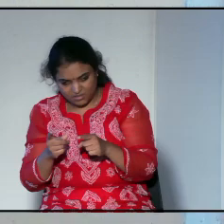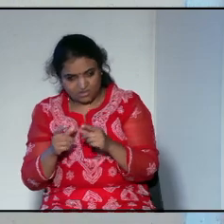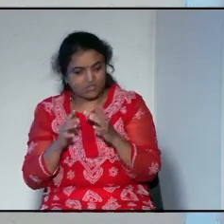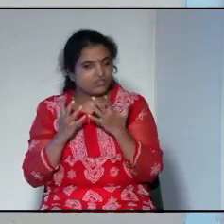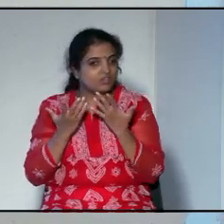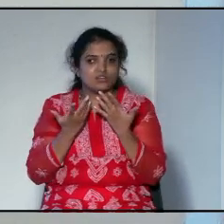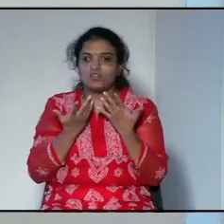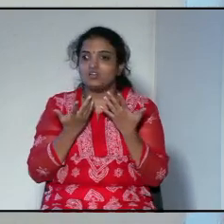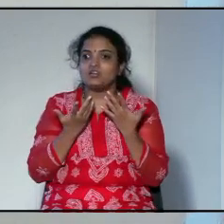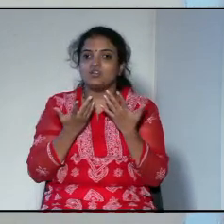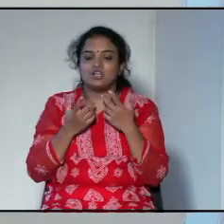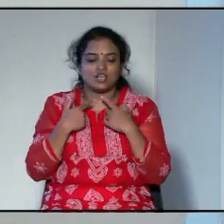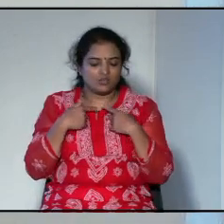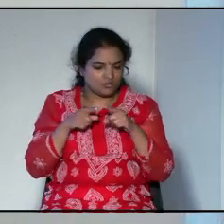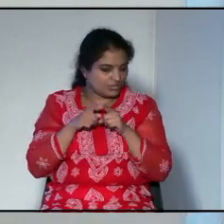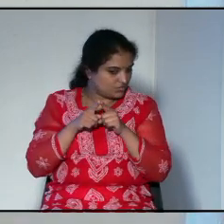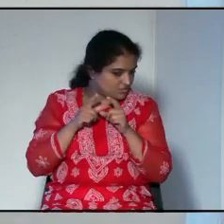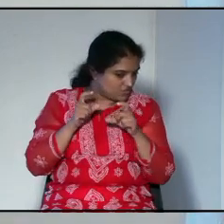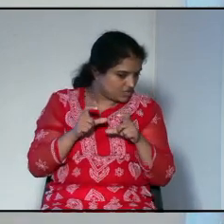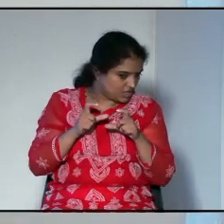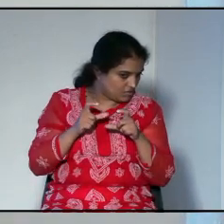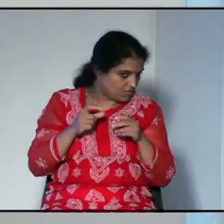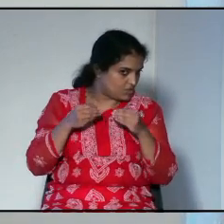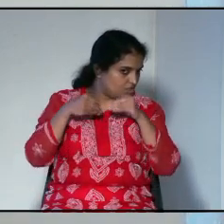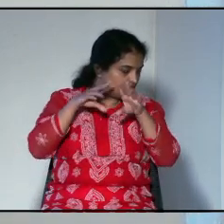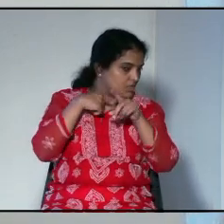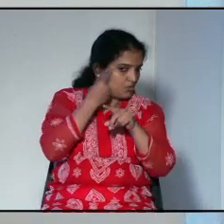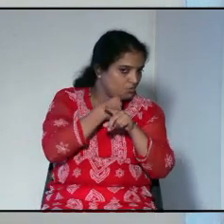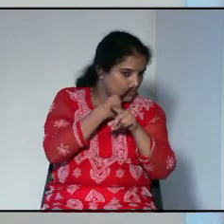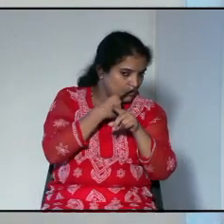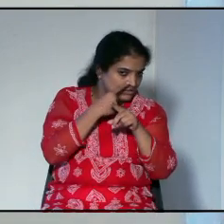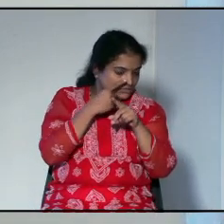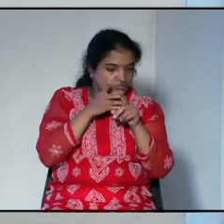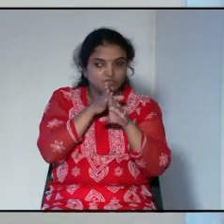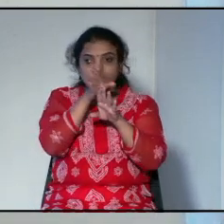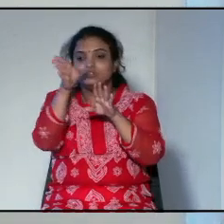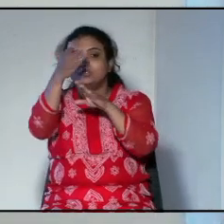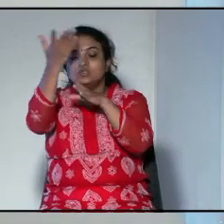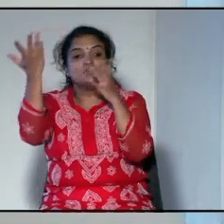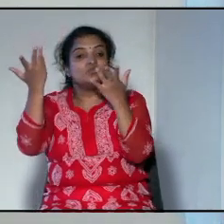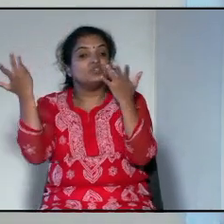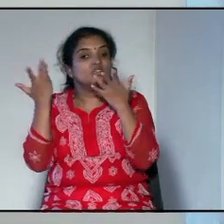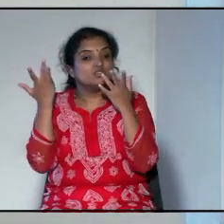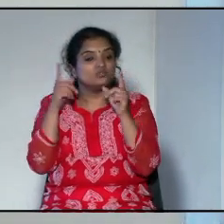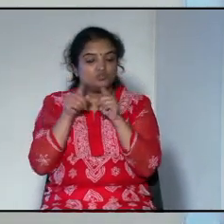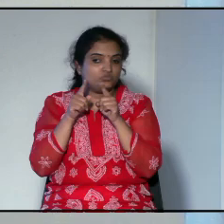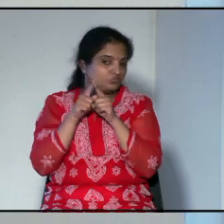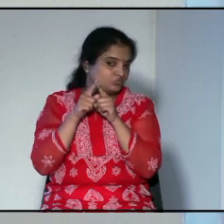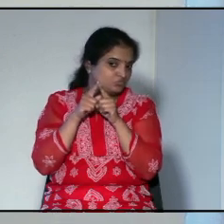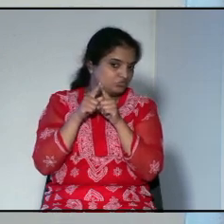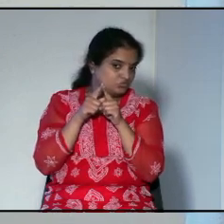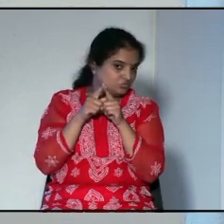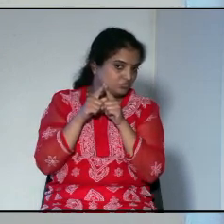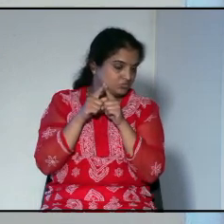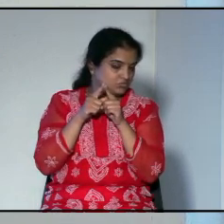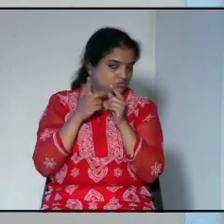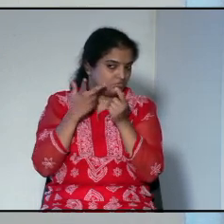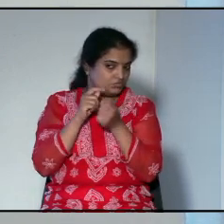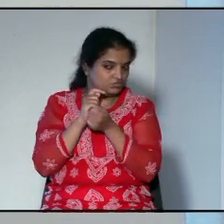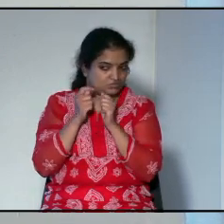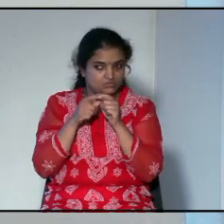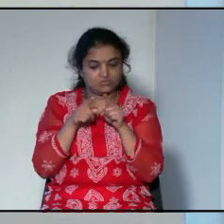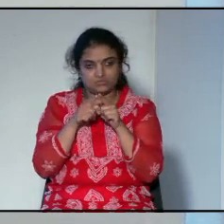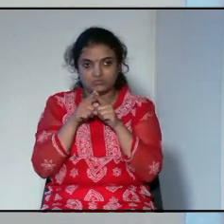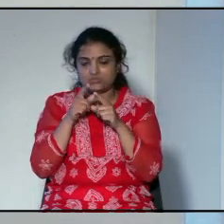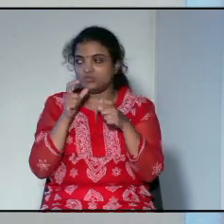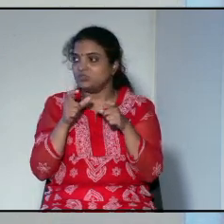kind of careful about who she sells to, where it will go. This idea that they are my blood relations, so I must be very careful where